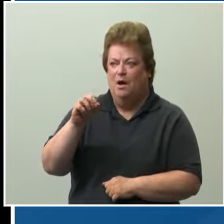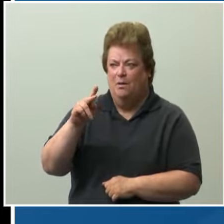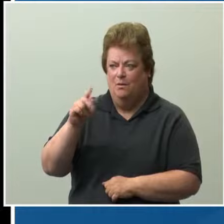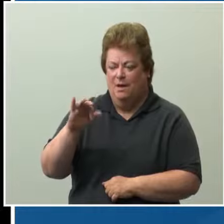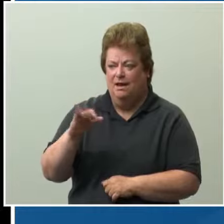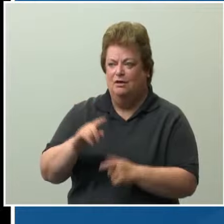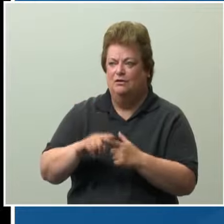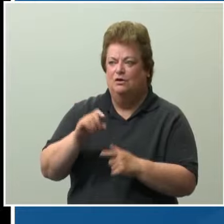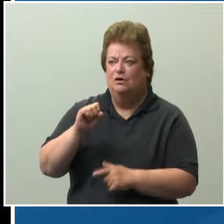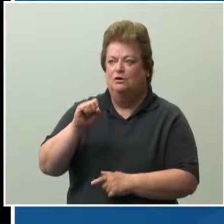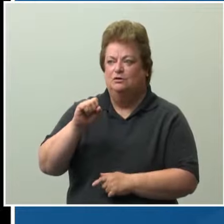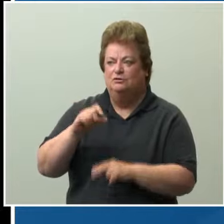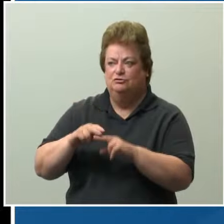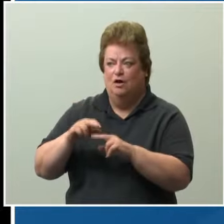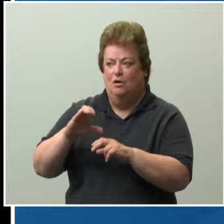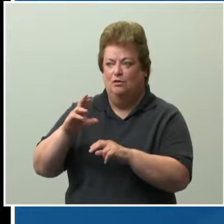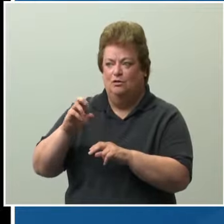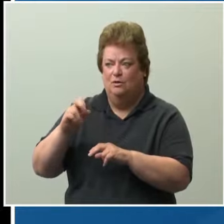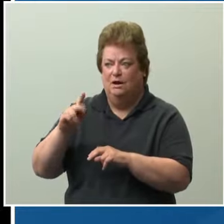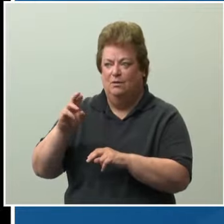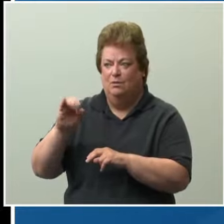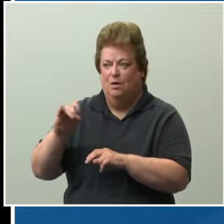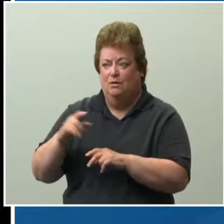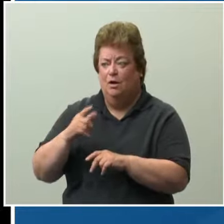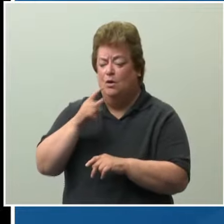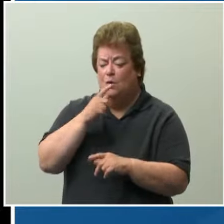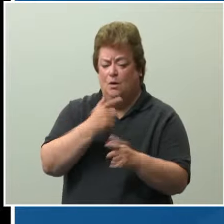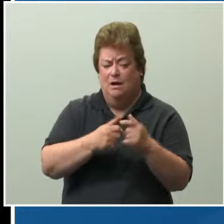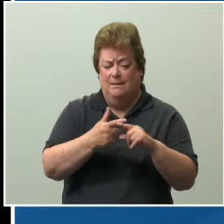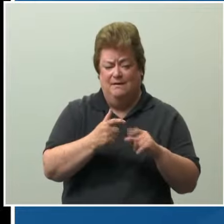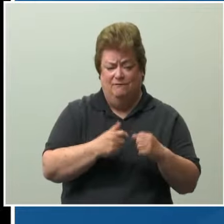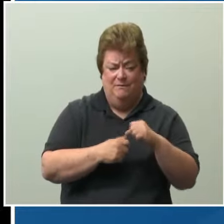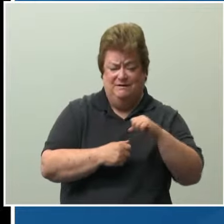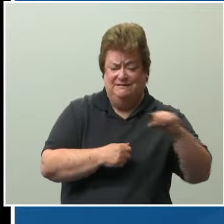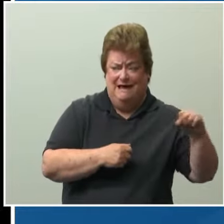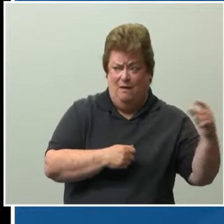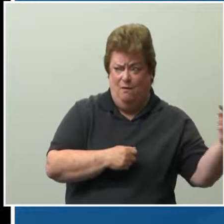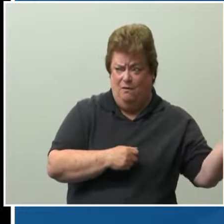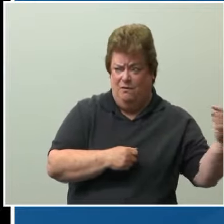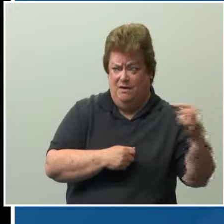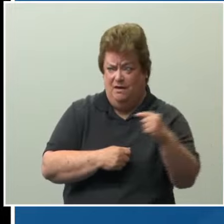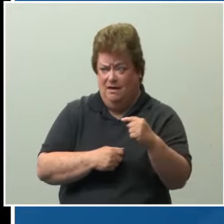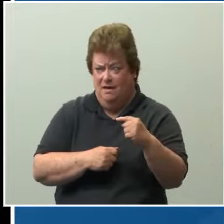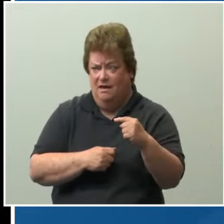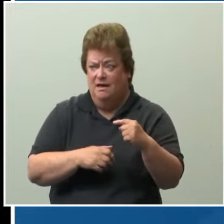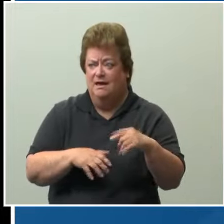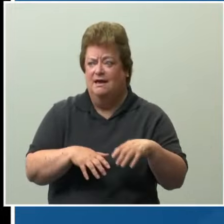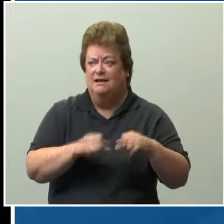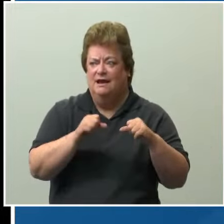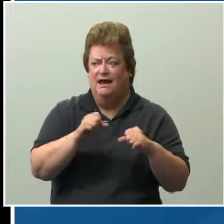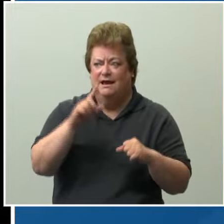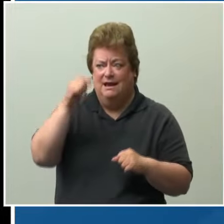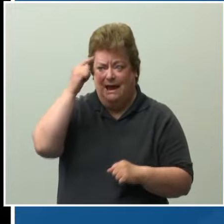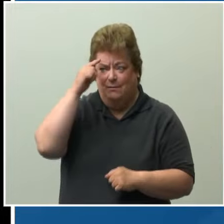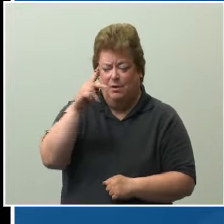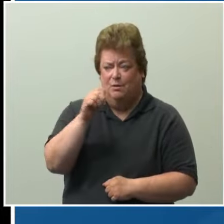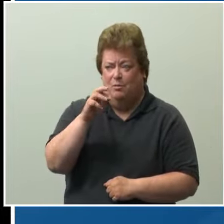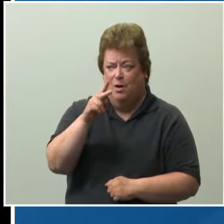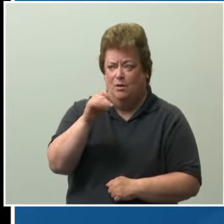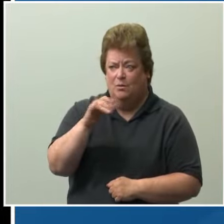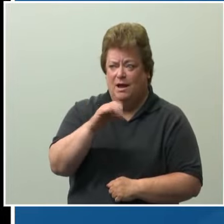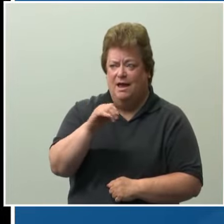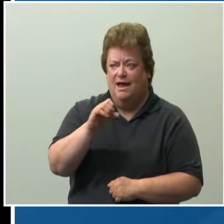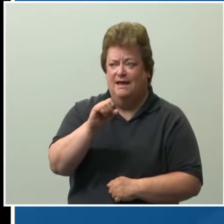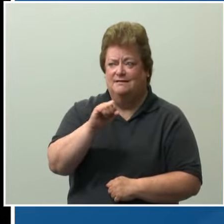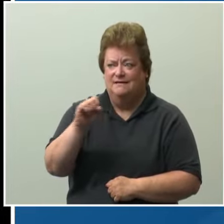Roadway. For residents coming from the south on Capitol Parkway or South 10th Street, N Street